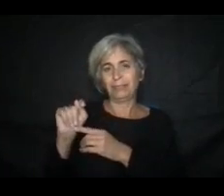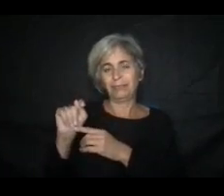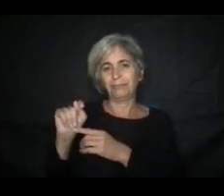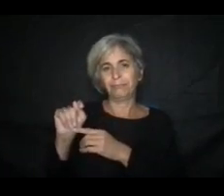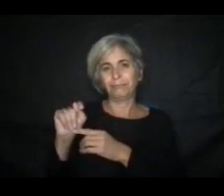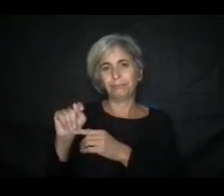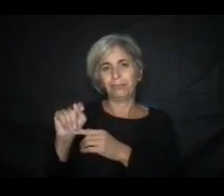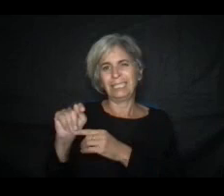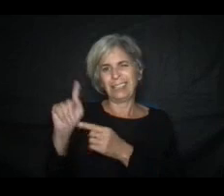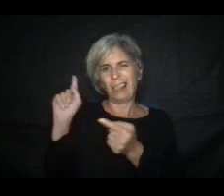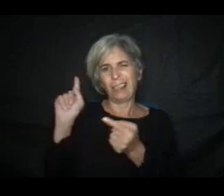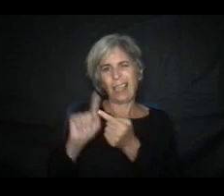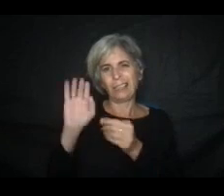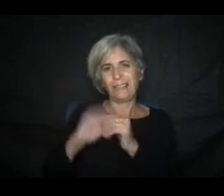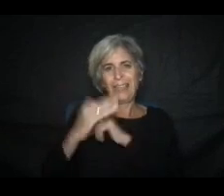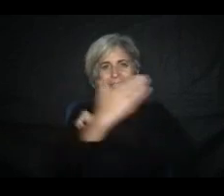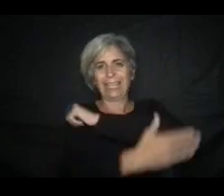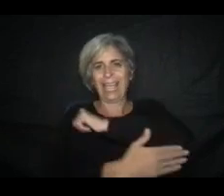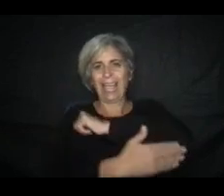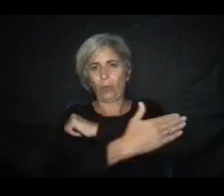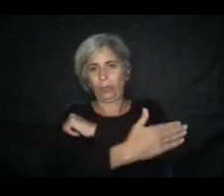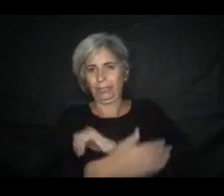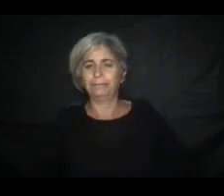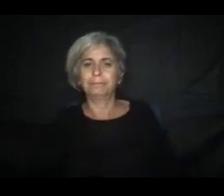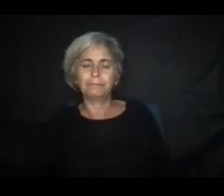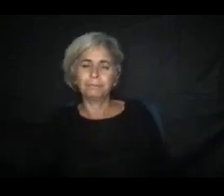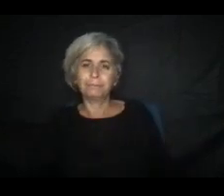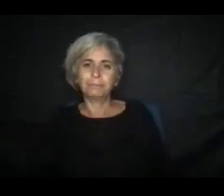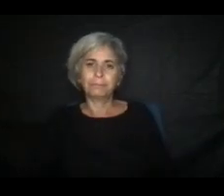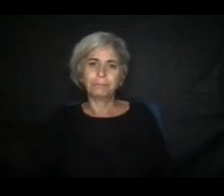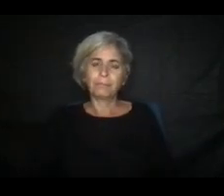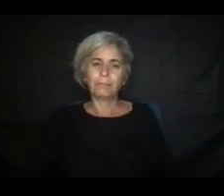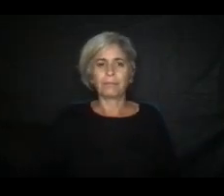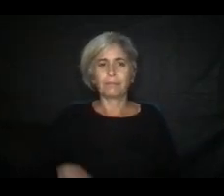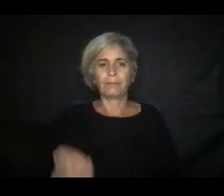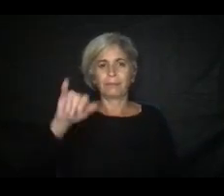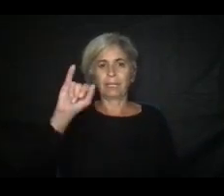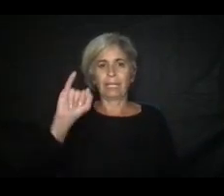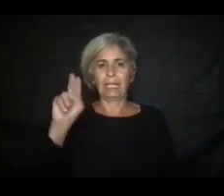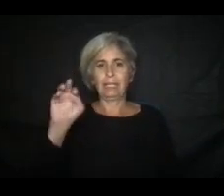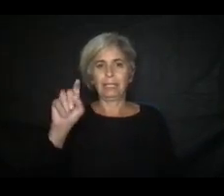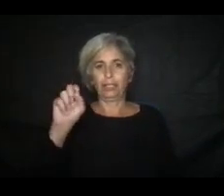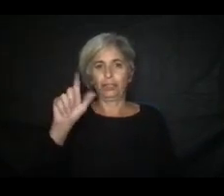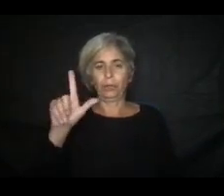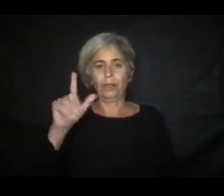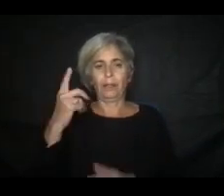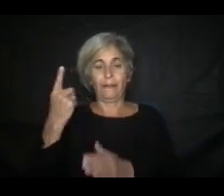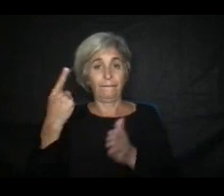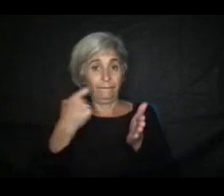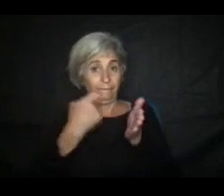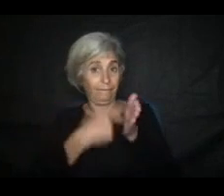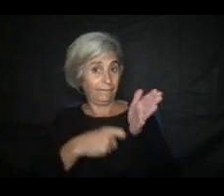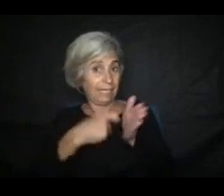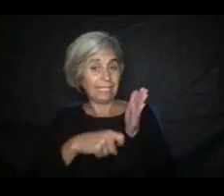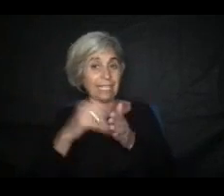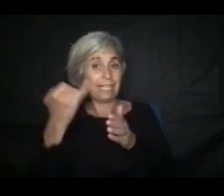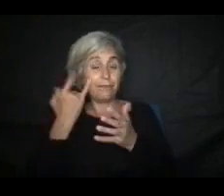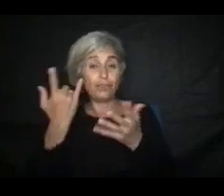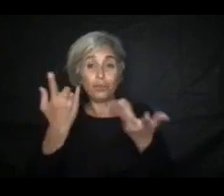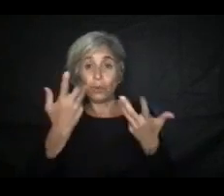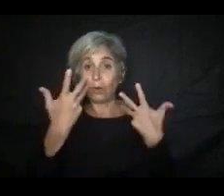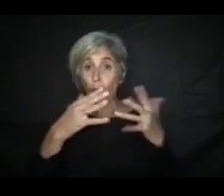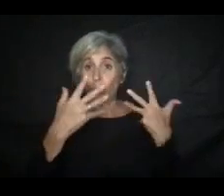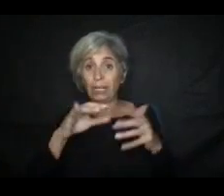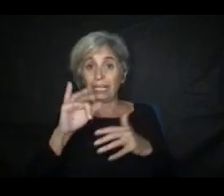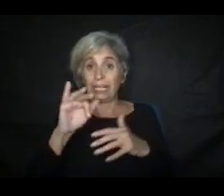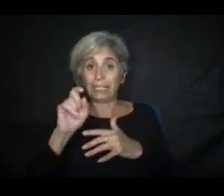counties. So industrial and these fees also work in terms of if you were an existing industrial use and you wanted